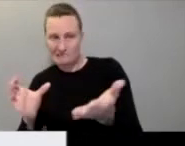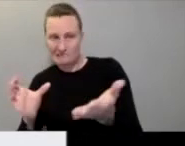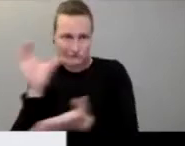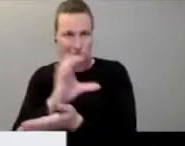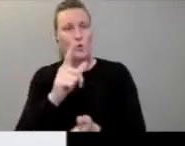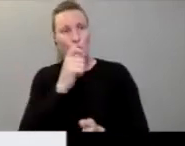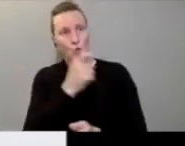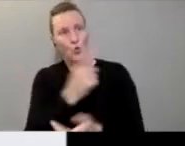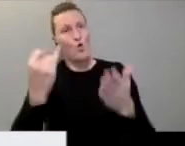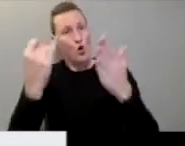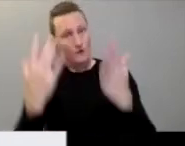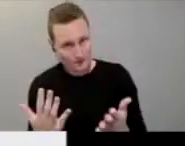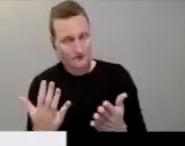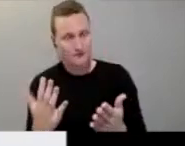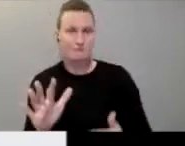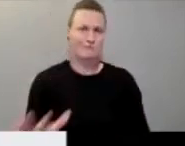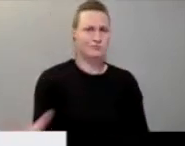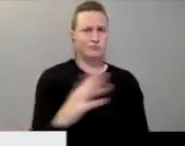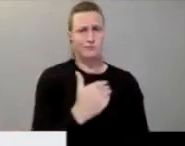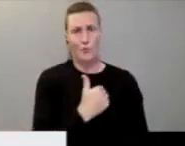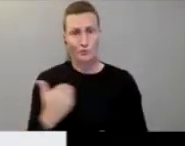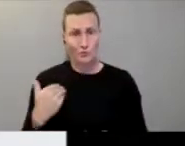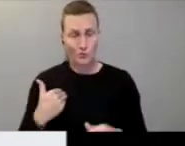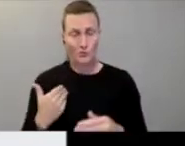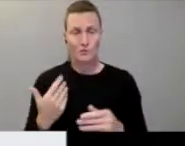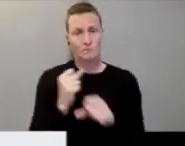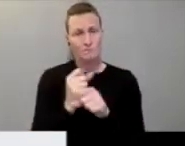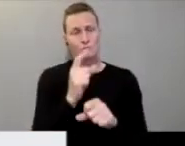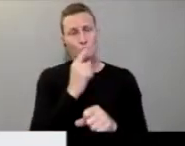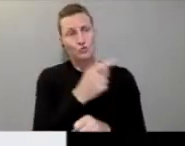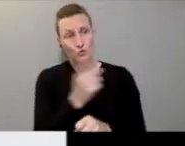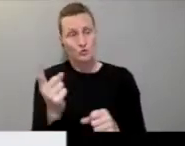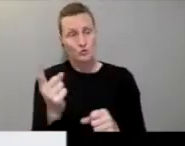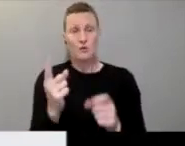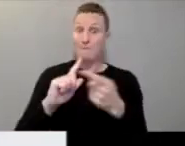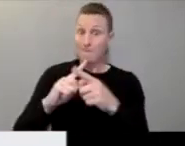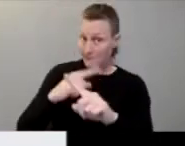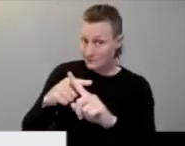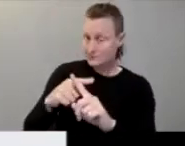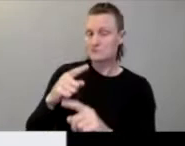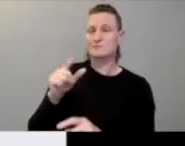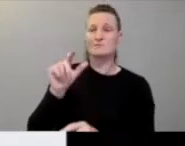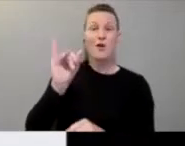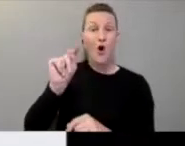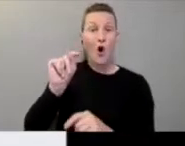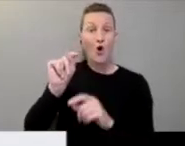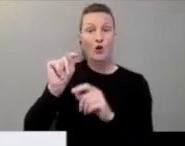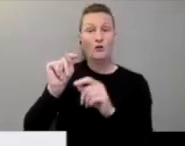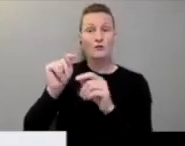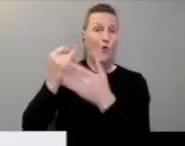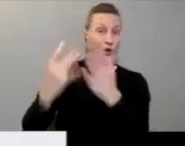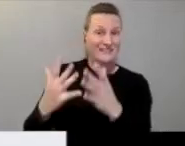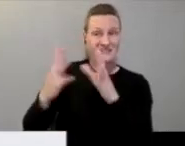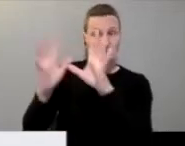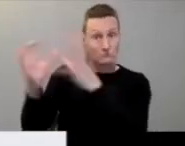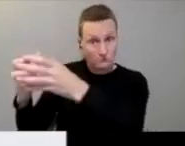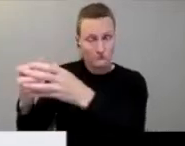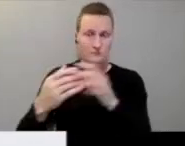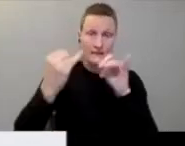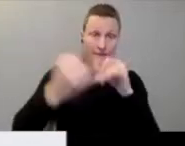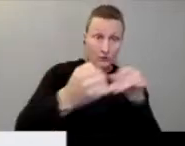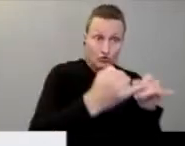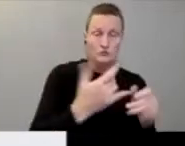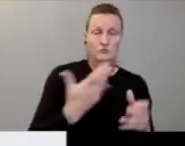to create opportunities for existing artist organizations, arts collectives, artists, to create kind